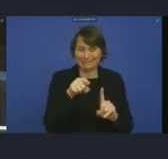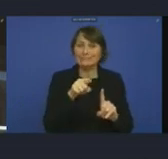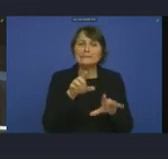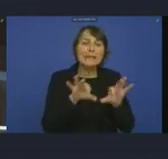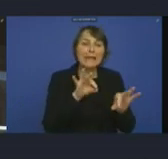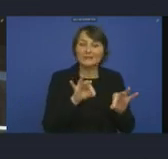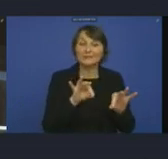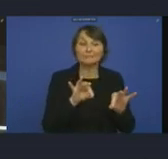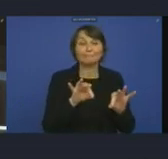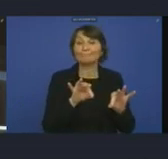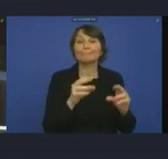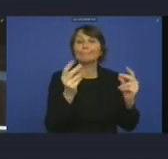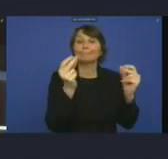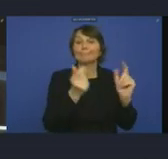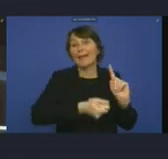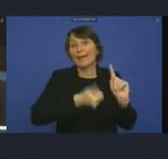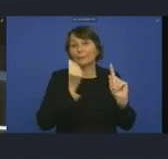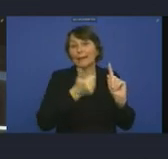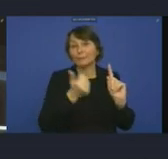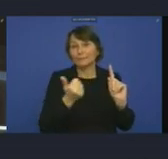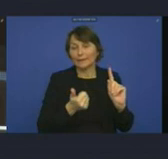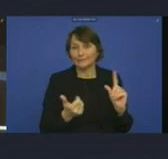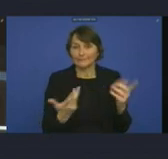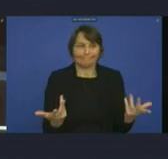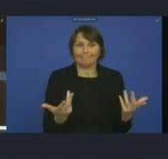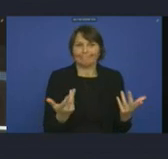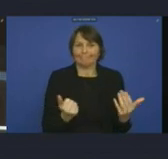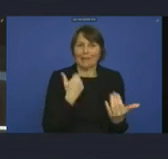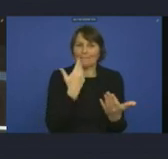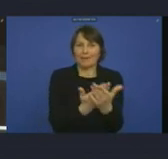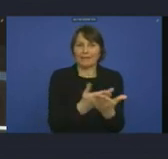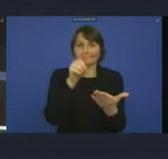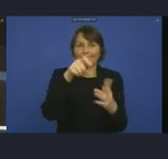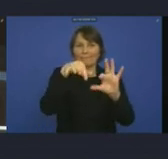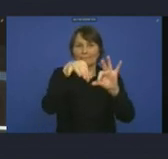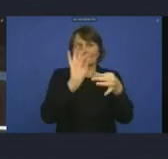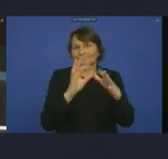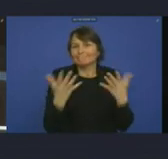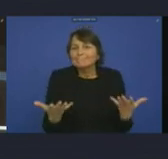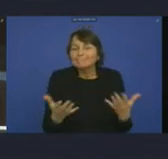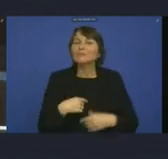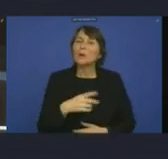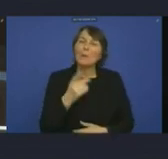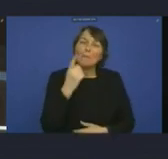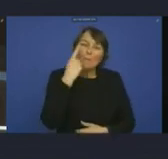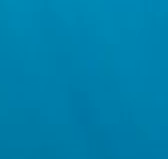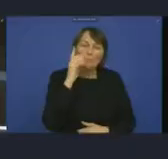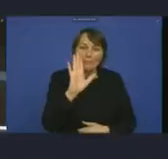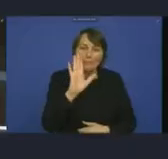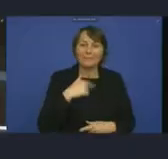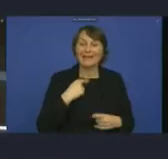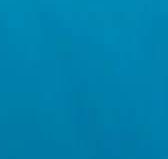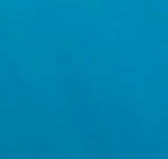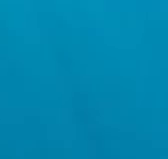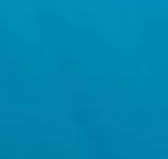automatic rejection of projects. So first, be careful to choose the right action. If